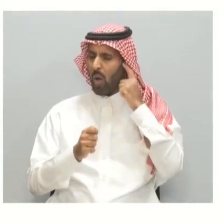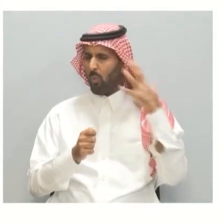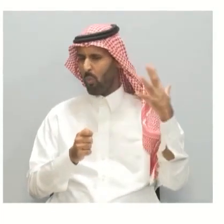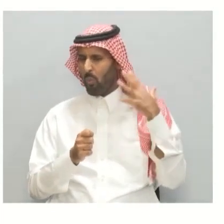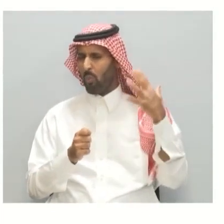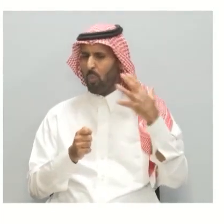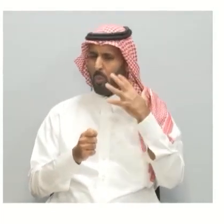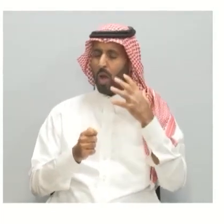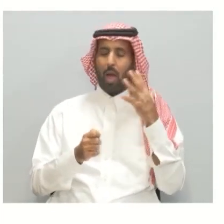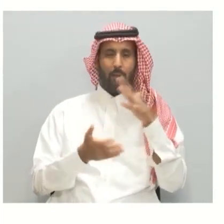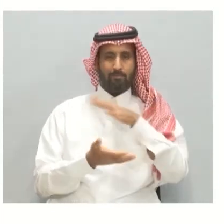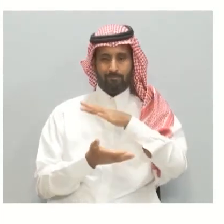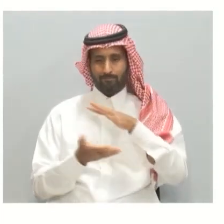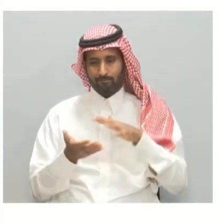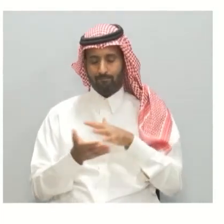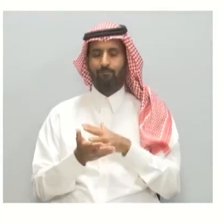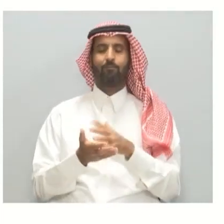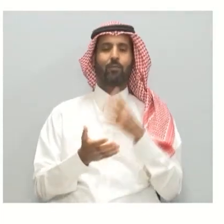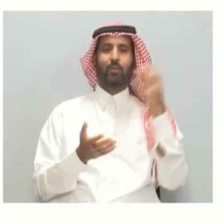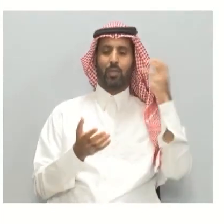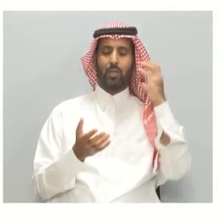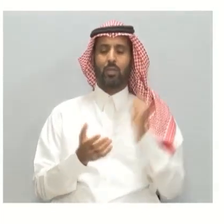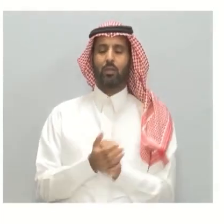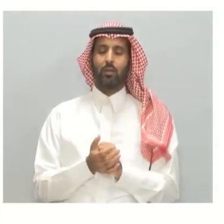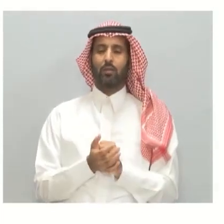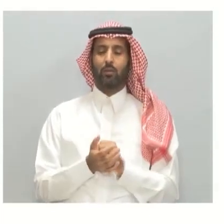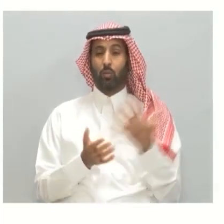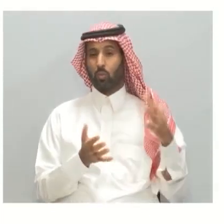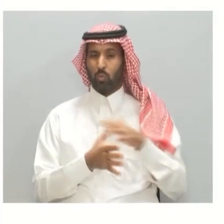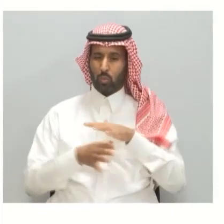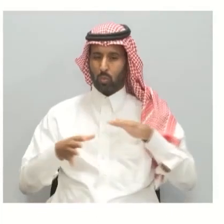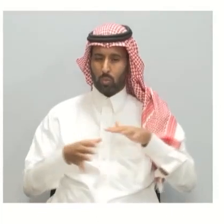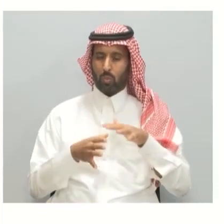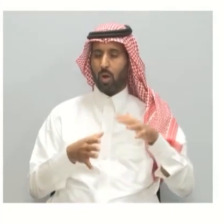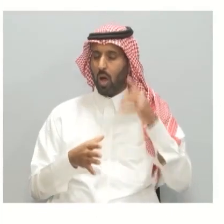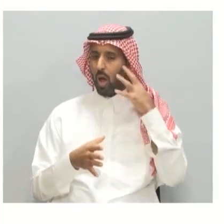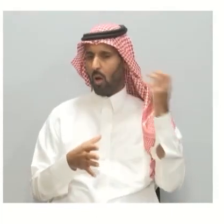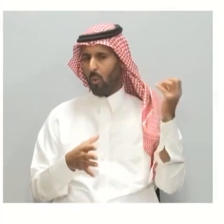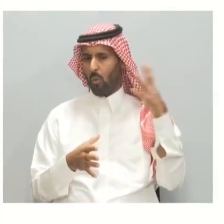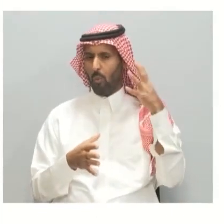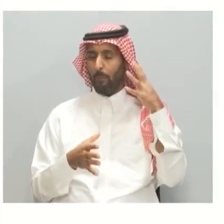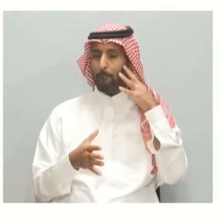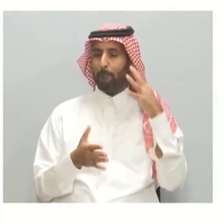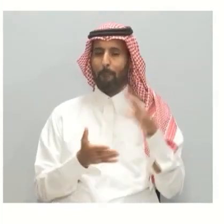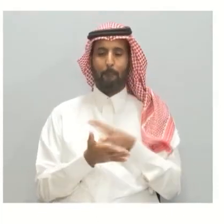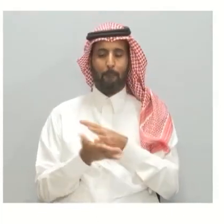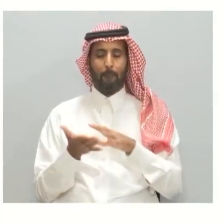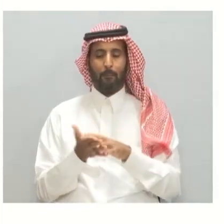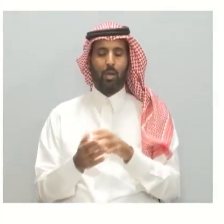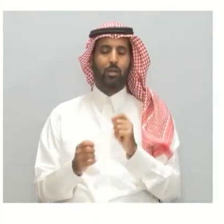noise problems. So they consult them about vibration and noise problems and suggest